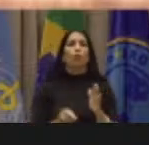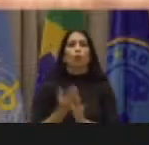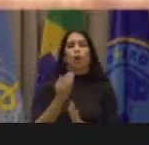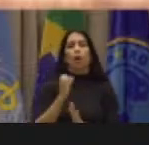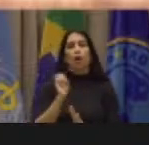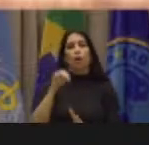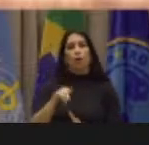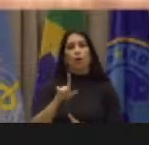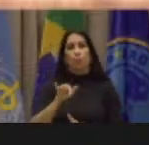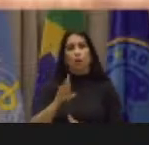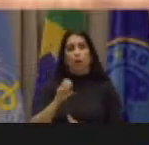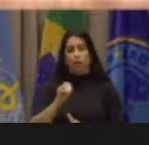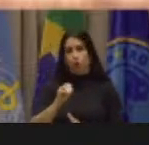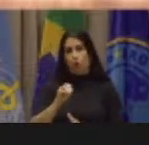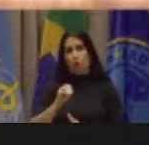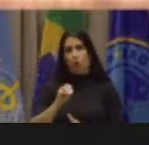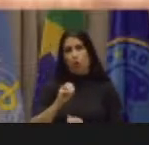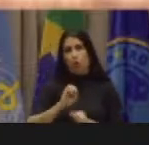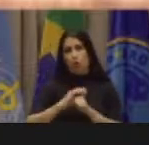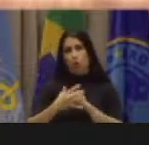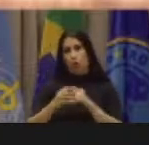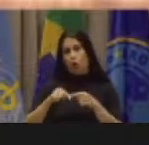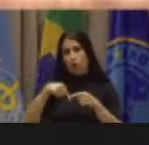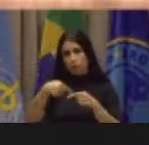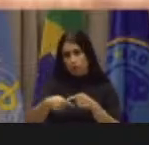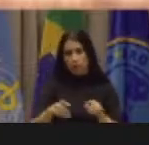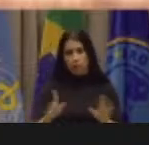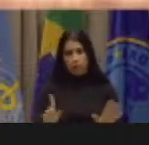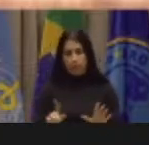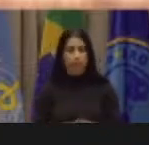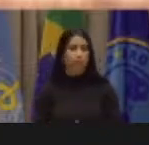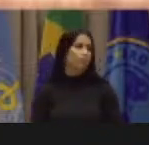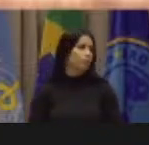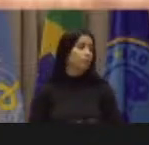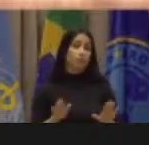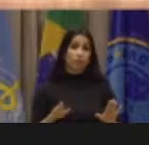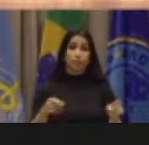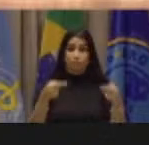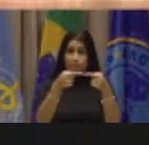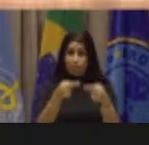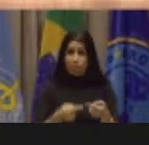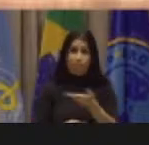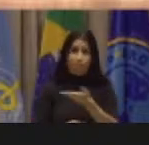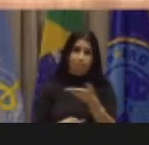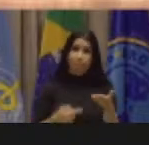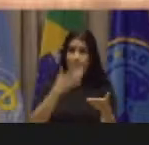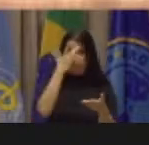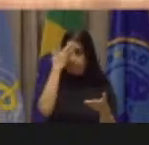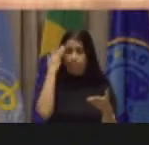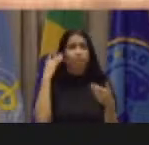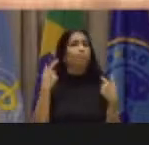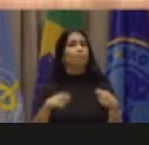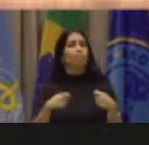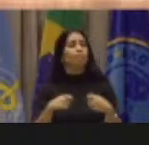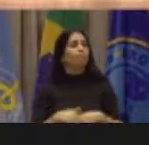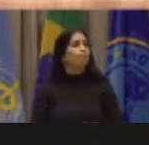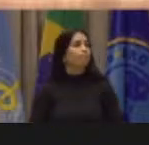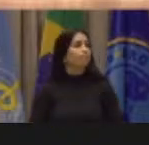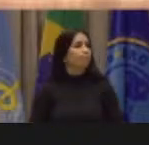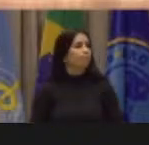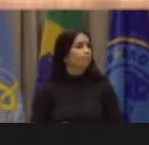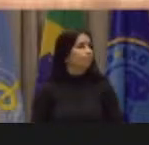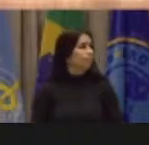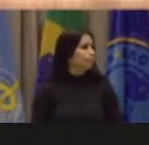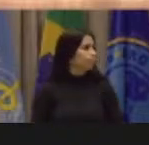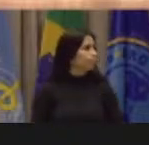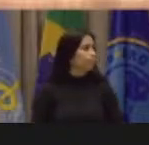Conceição said is not to create an ambulatory post-COVID, but attend any patient that had issue with